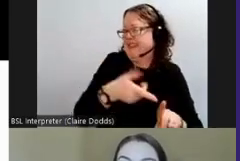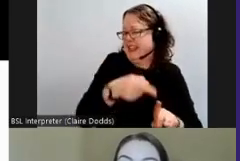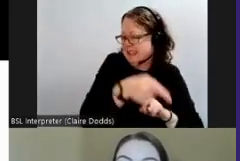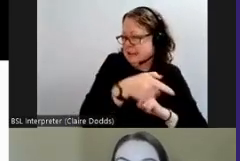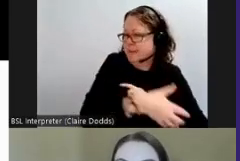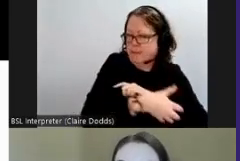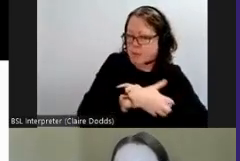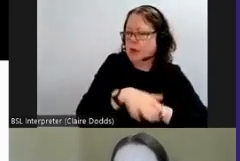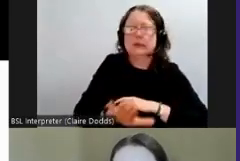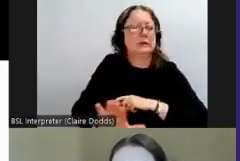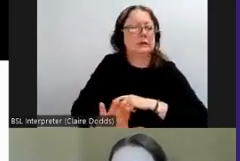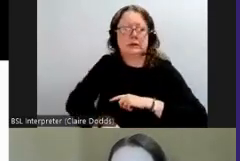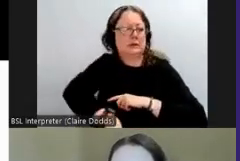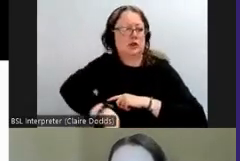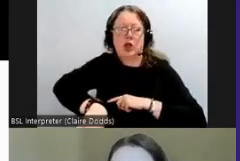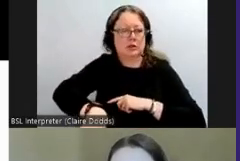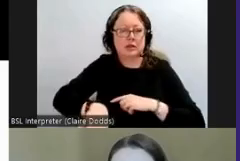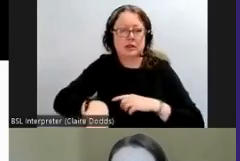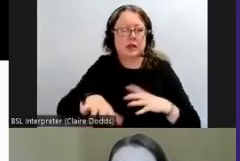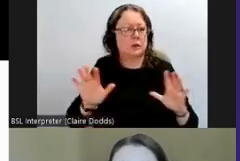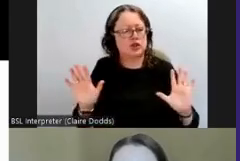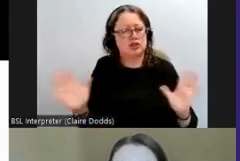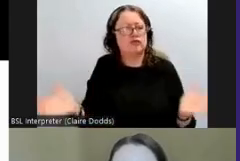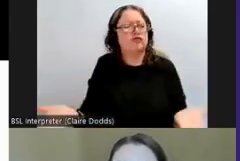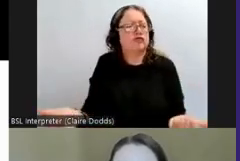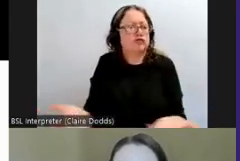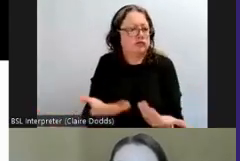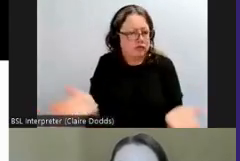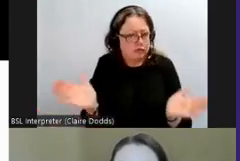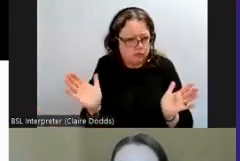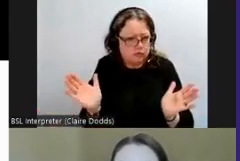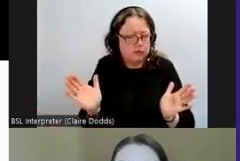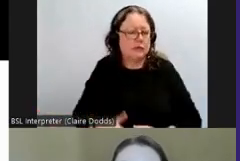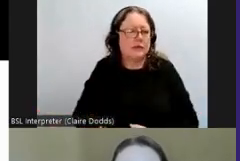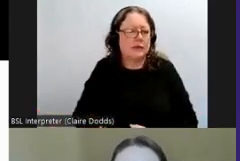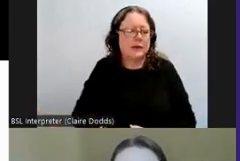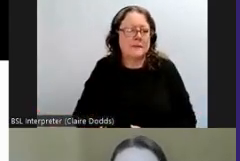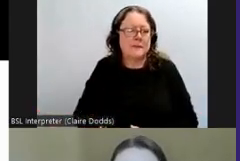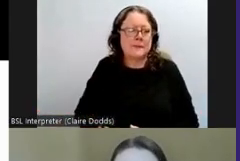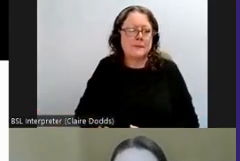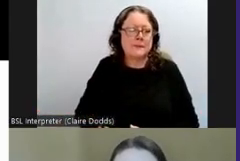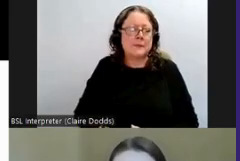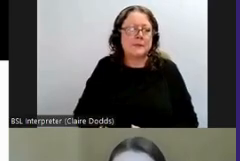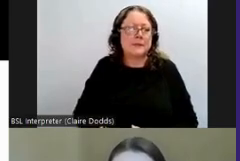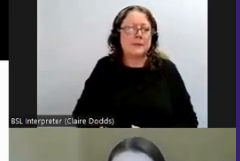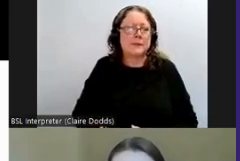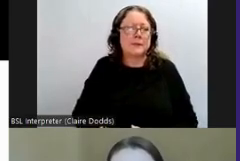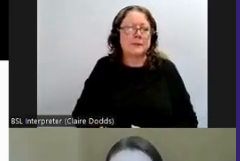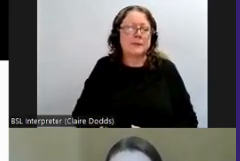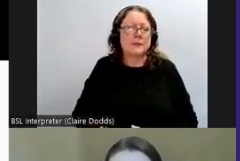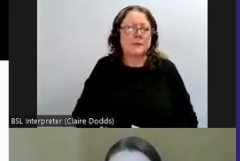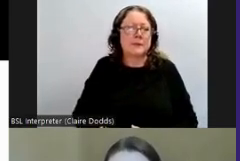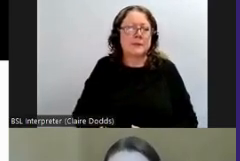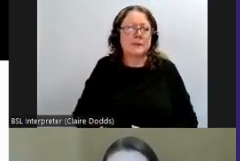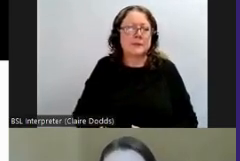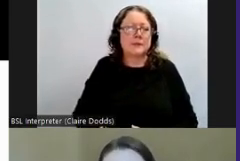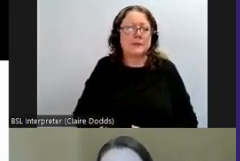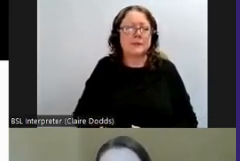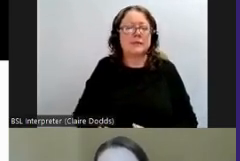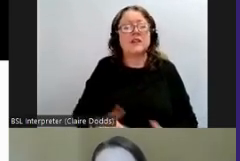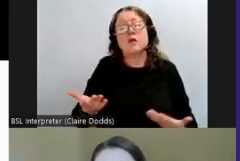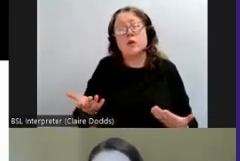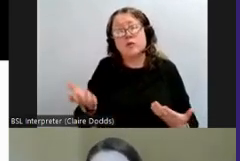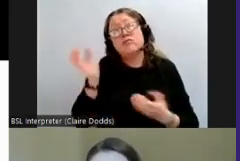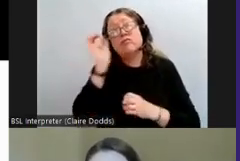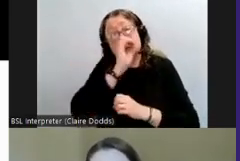more of what I mean by that later on. Um, but for a bit of context, there is 100,000 children in the